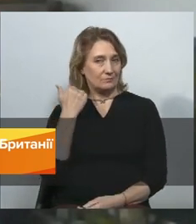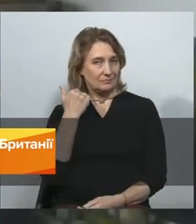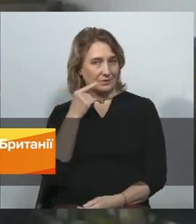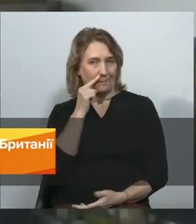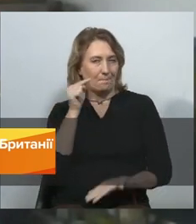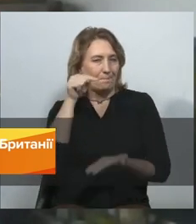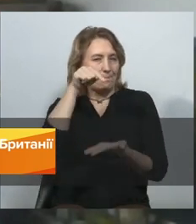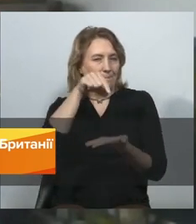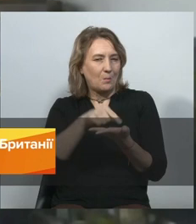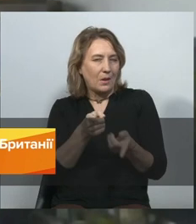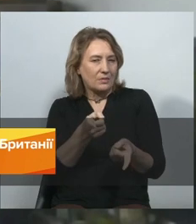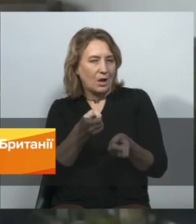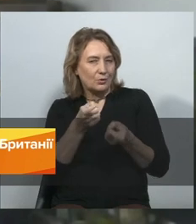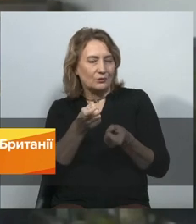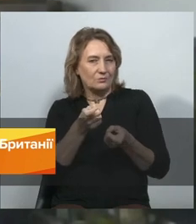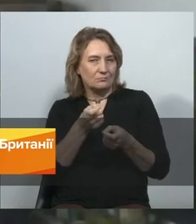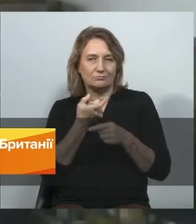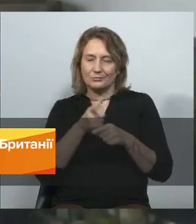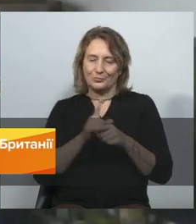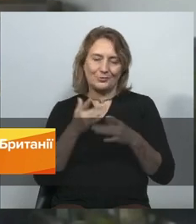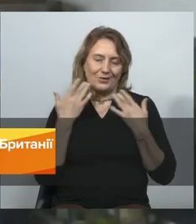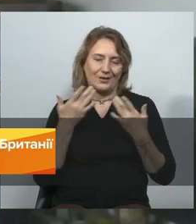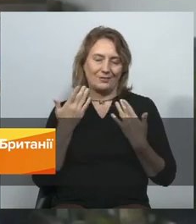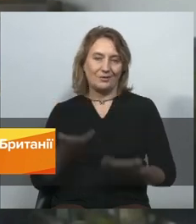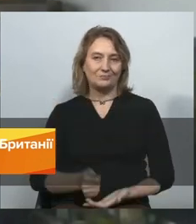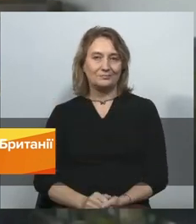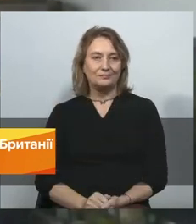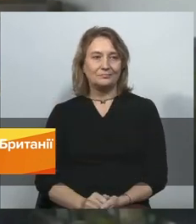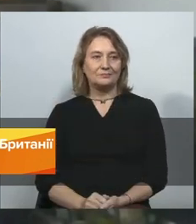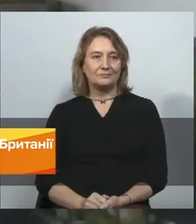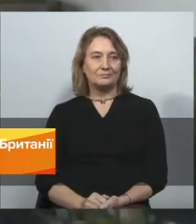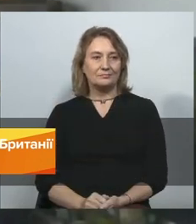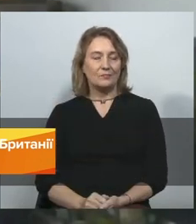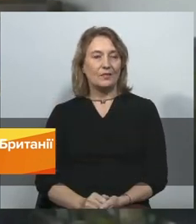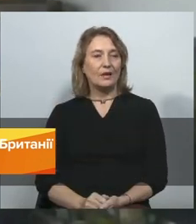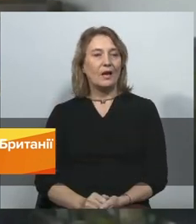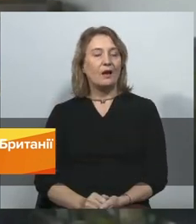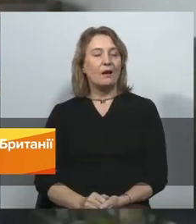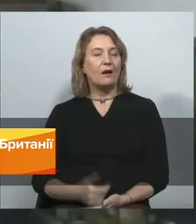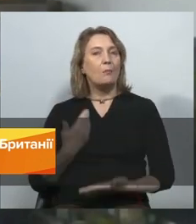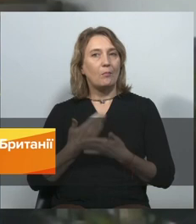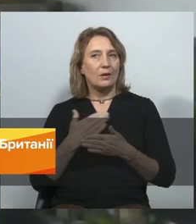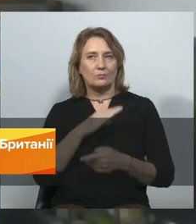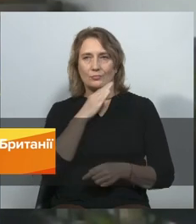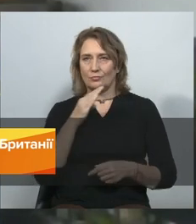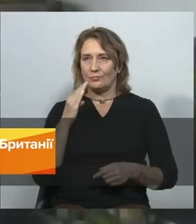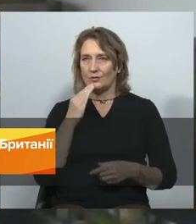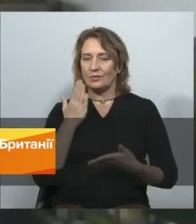The problem is that a lot of the vulnerabilities are